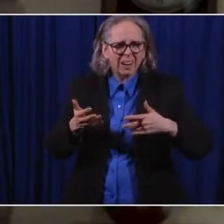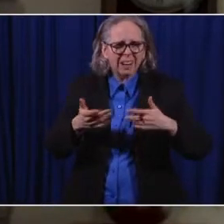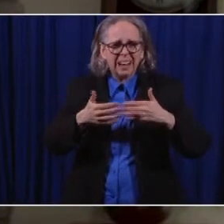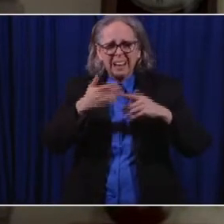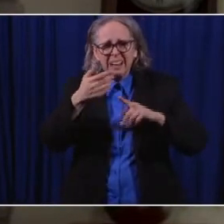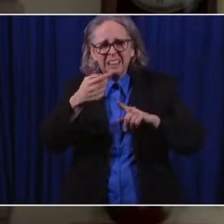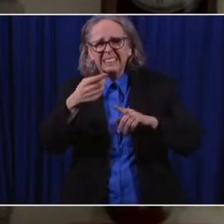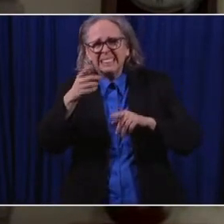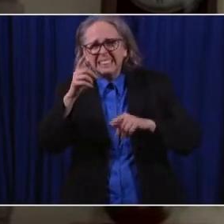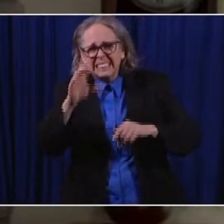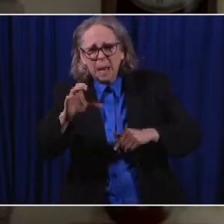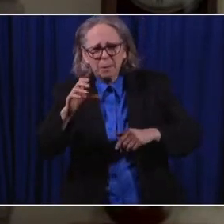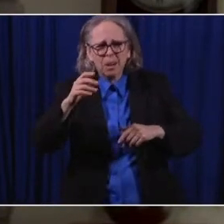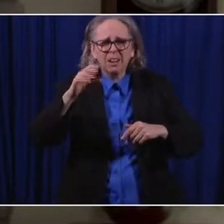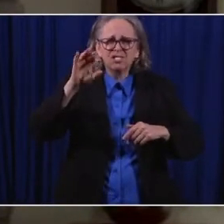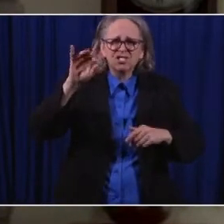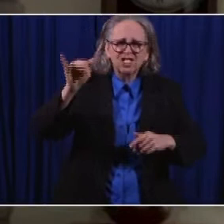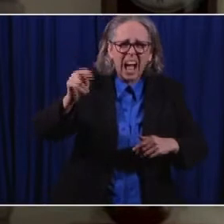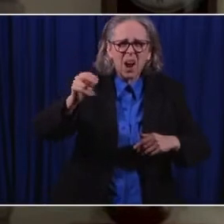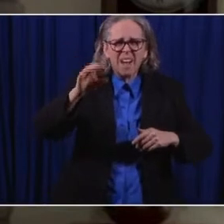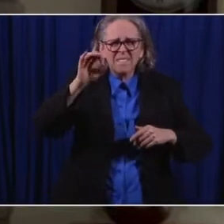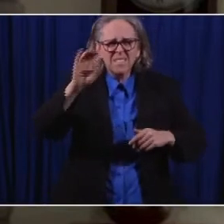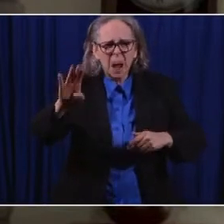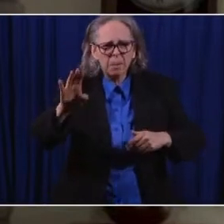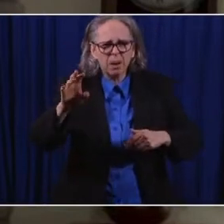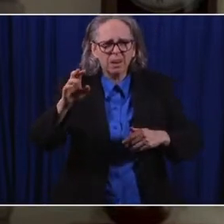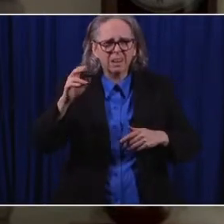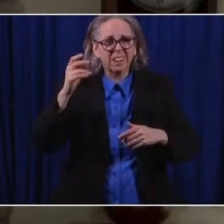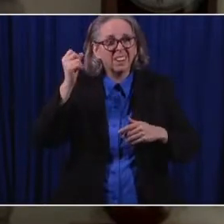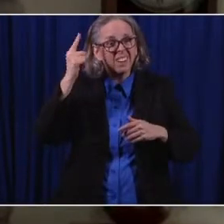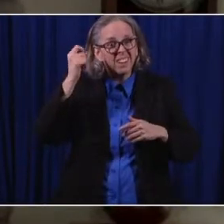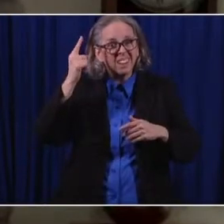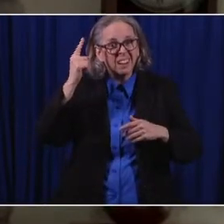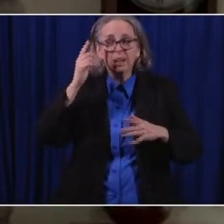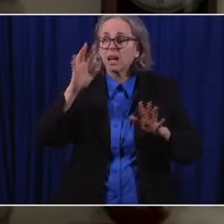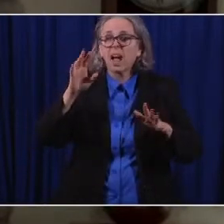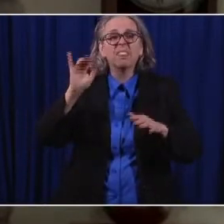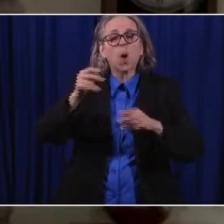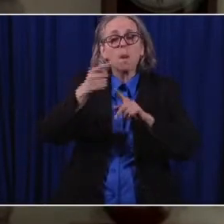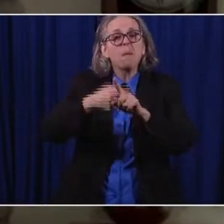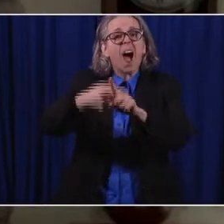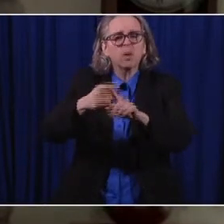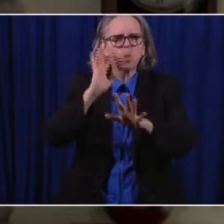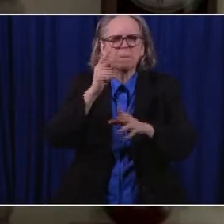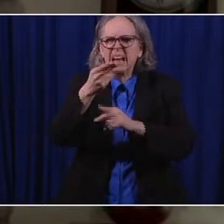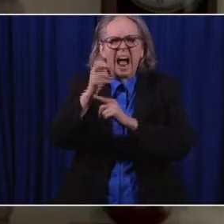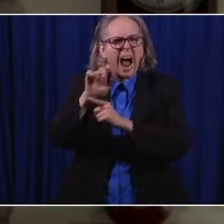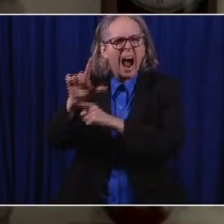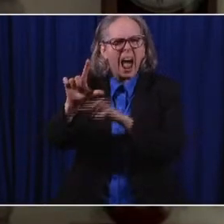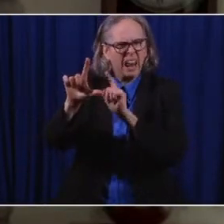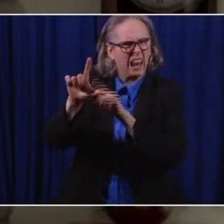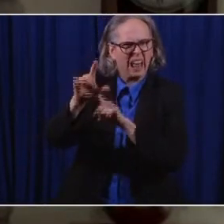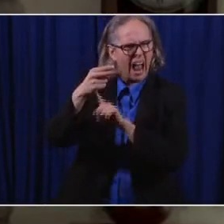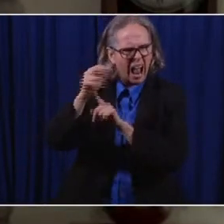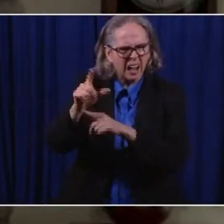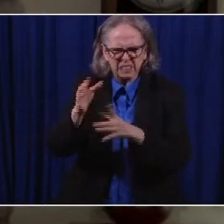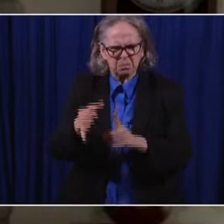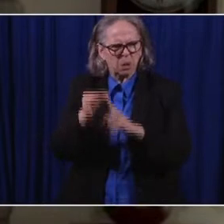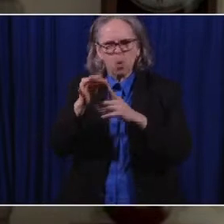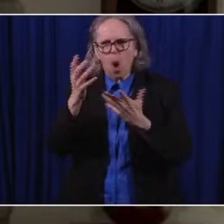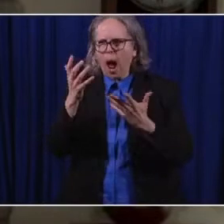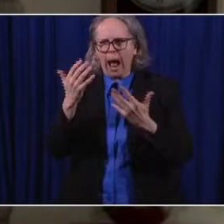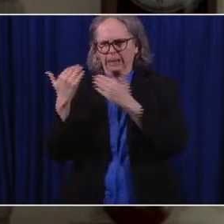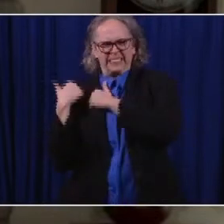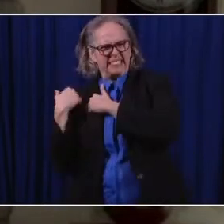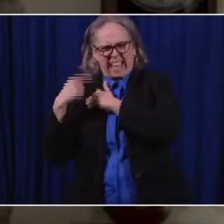probably going to be hell unless we turn this thing around. Let me just be blunt. So no, we should not interpret this, the